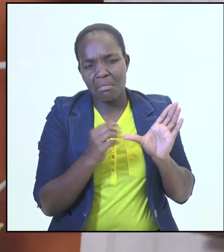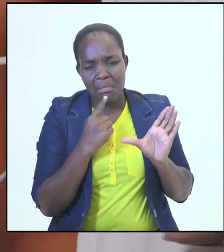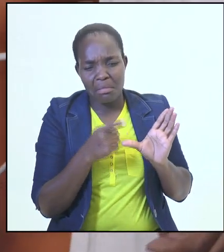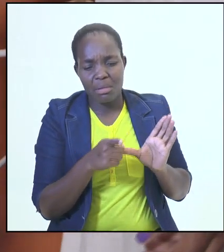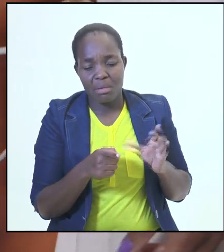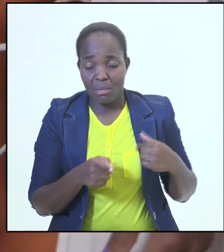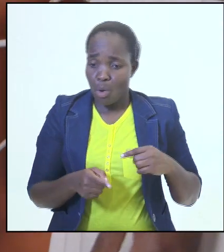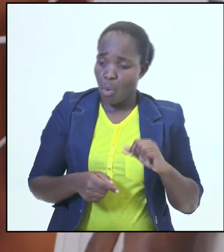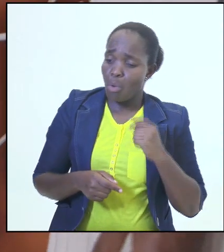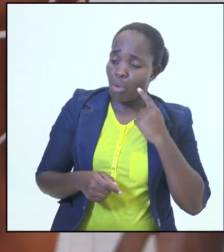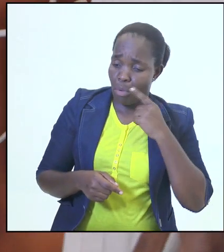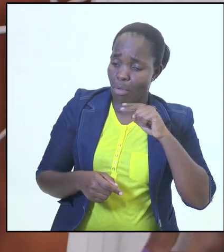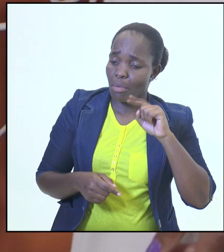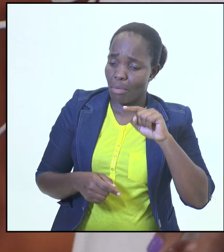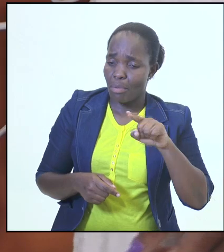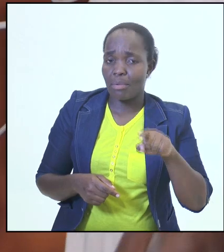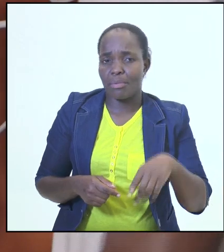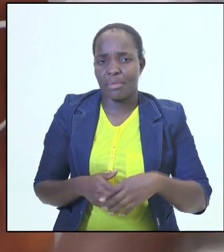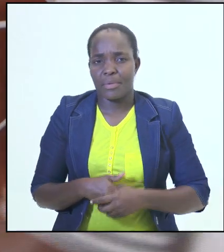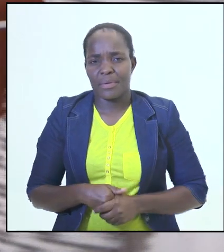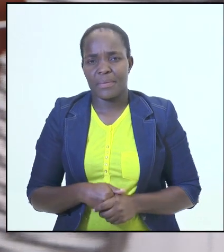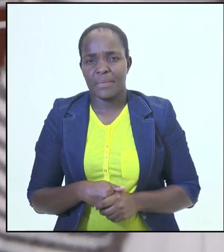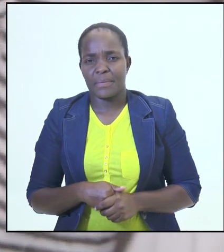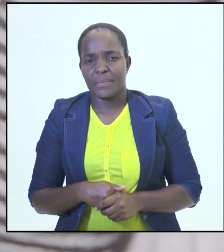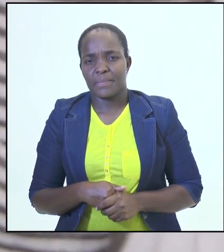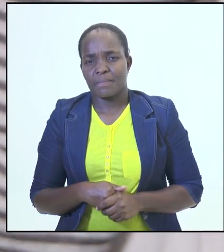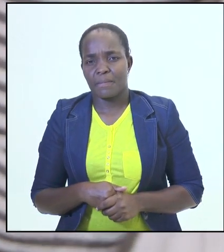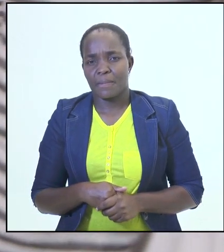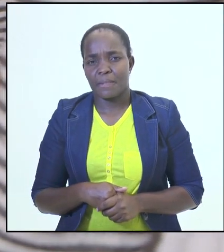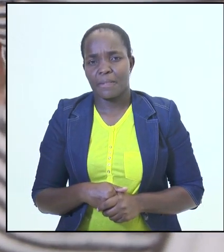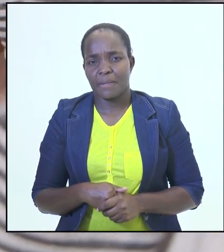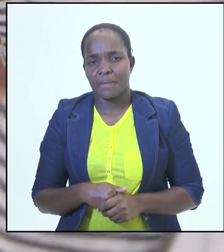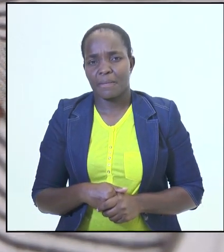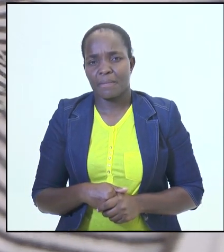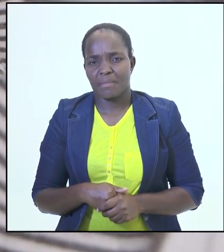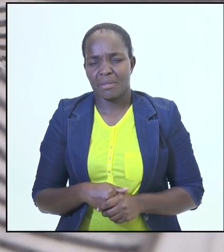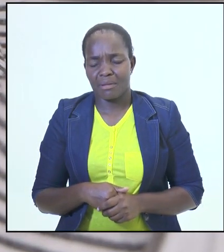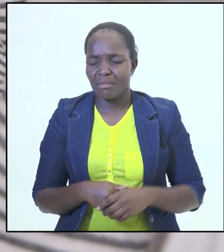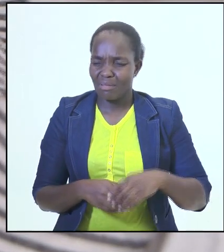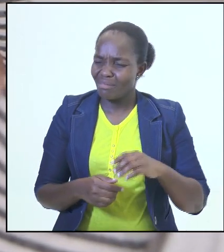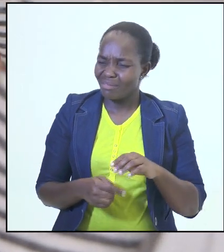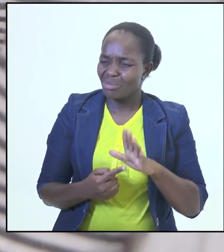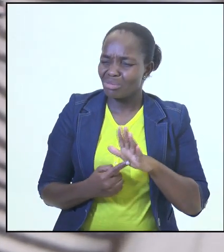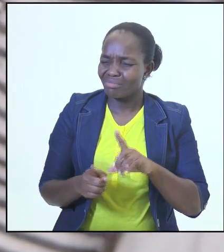Oh, I can see that now. Well, they do seem a bit pale.